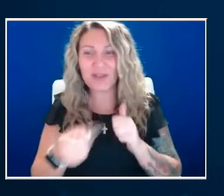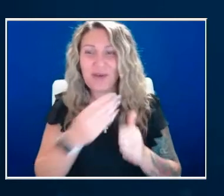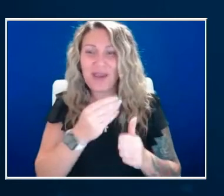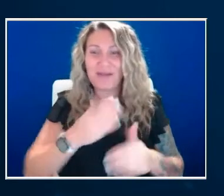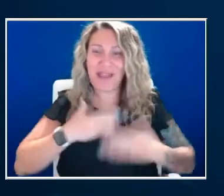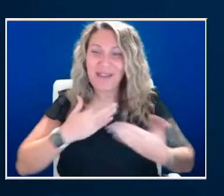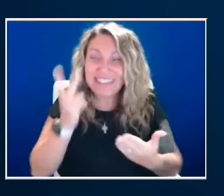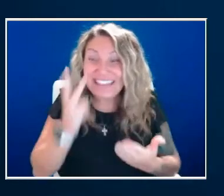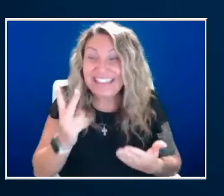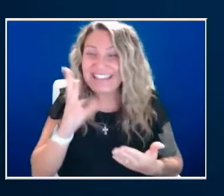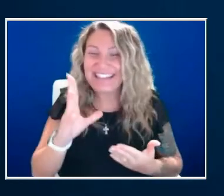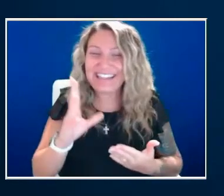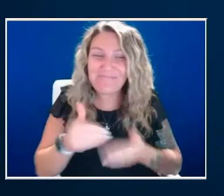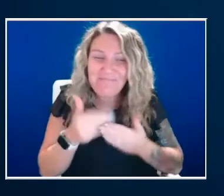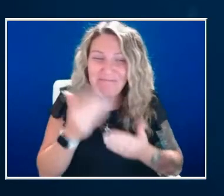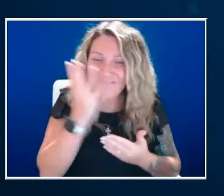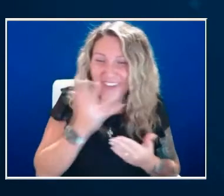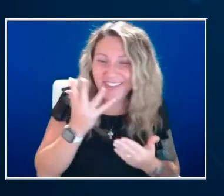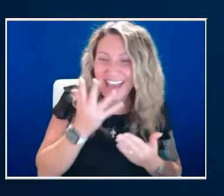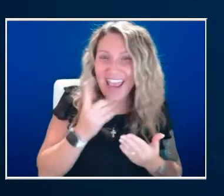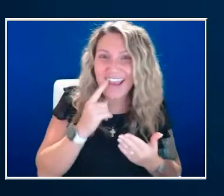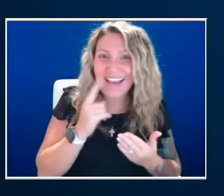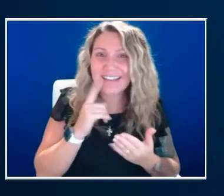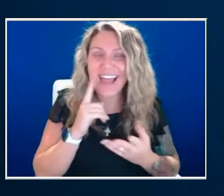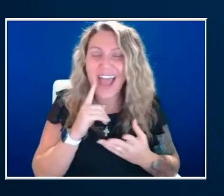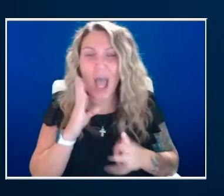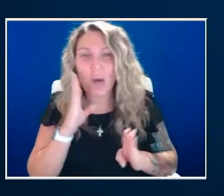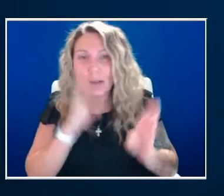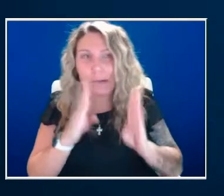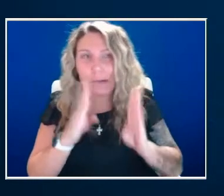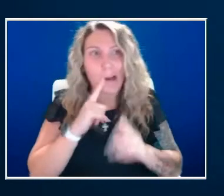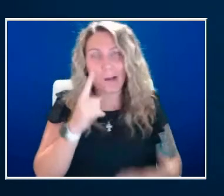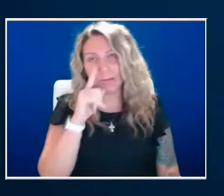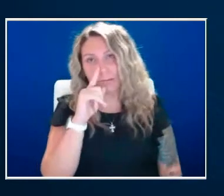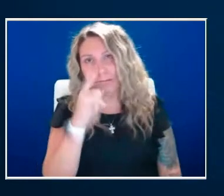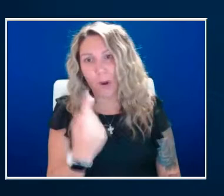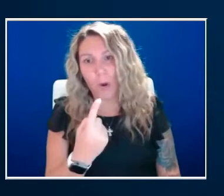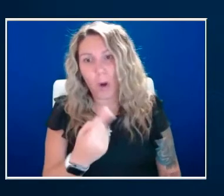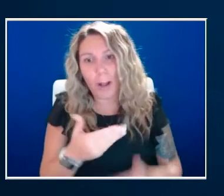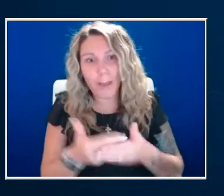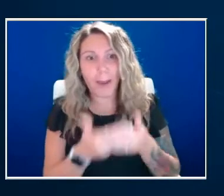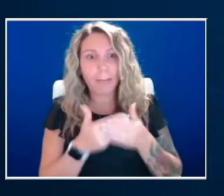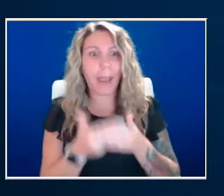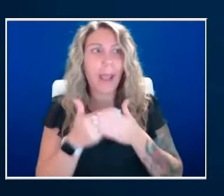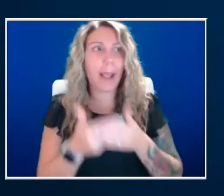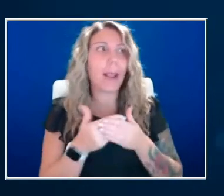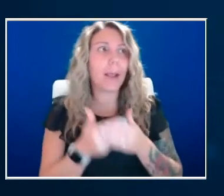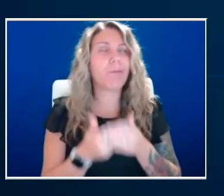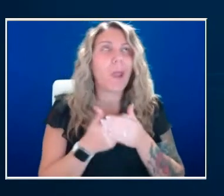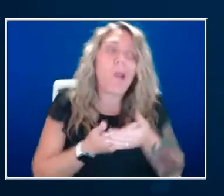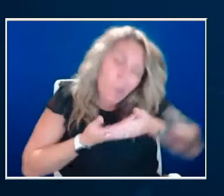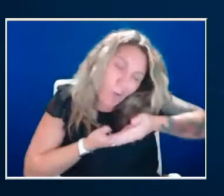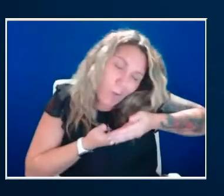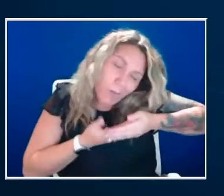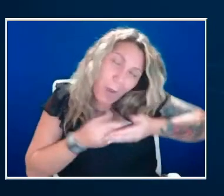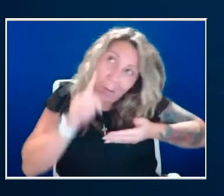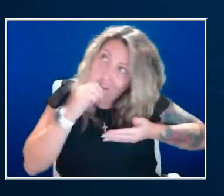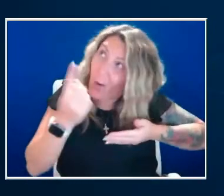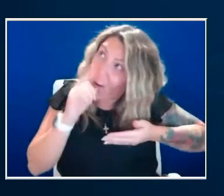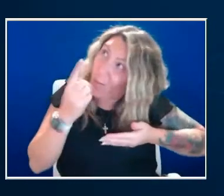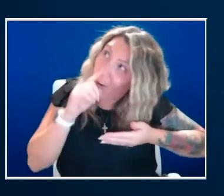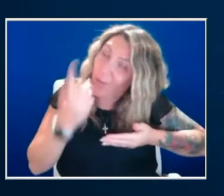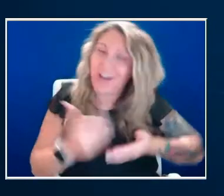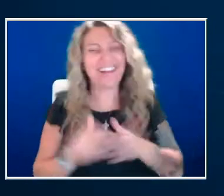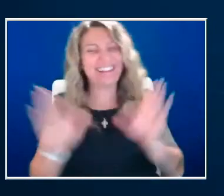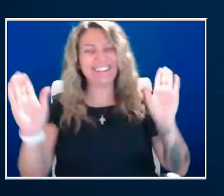I was worried I was completely boring him all through this program. So but he's finally